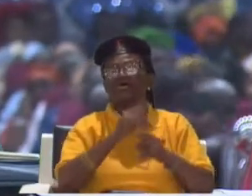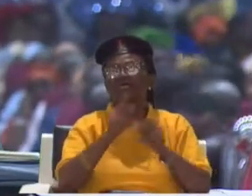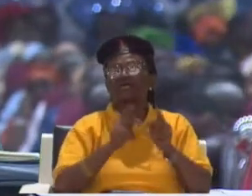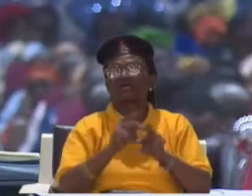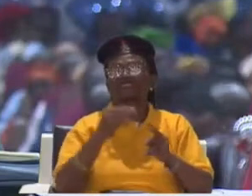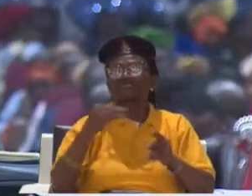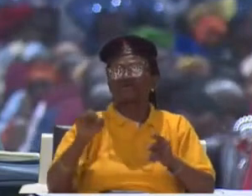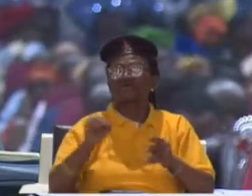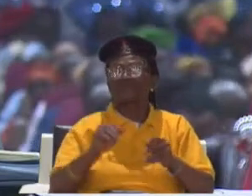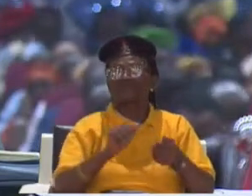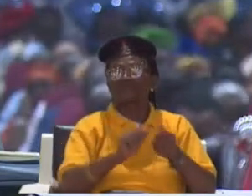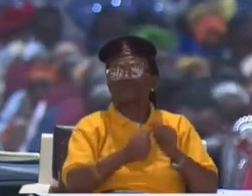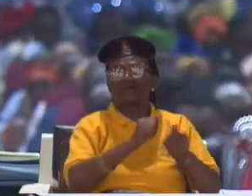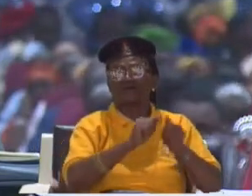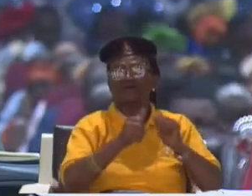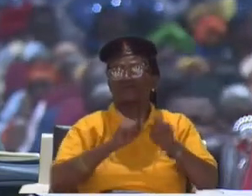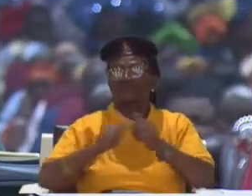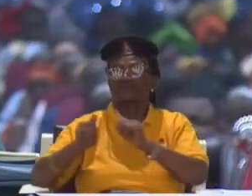problems.